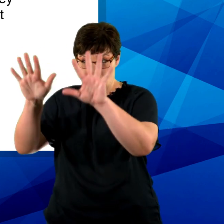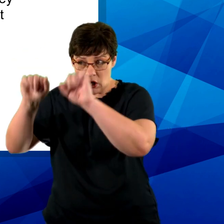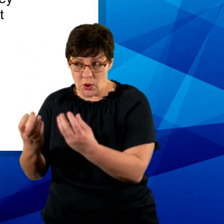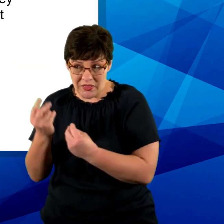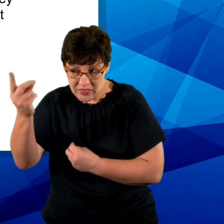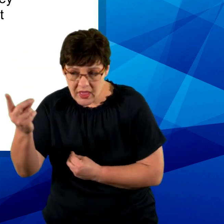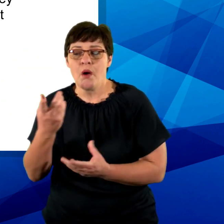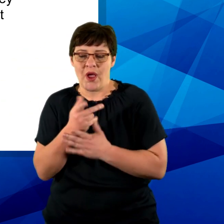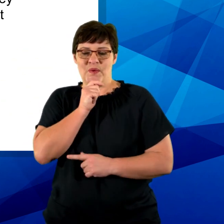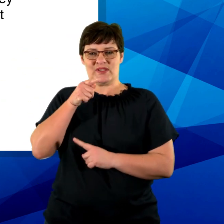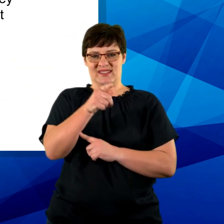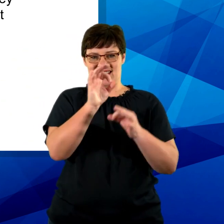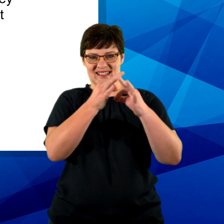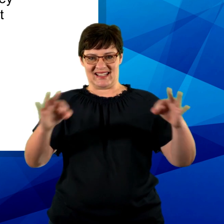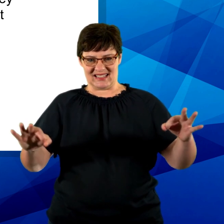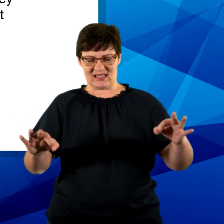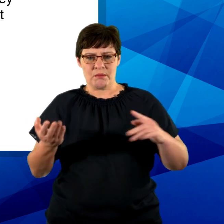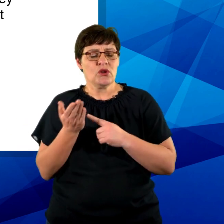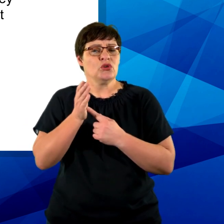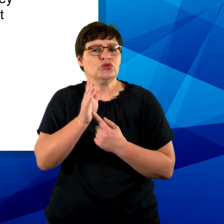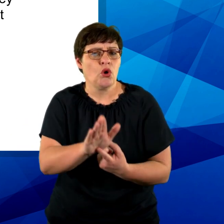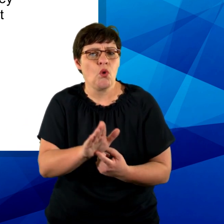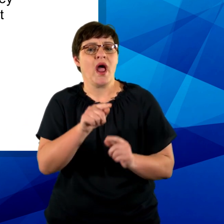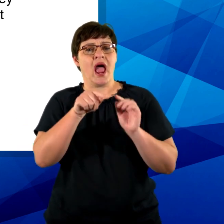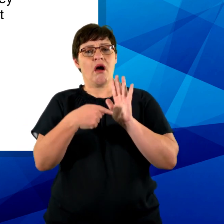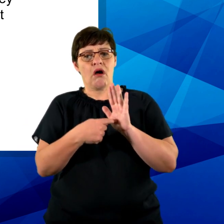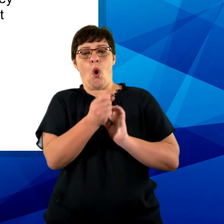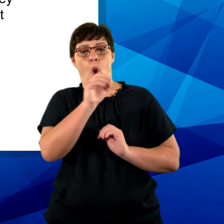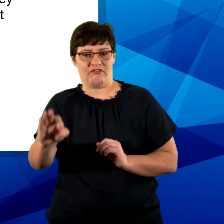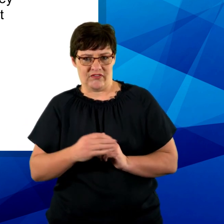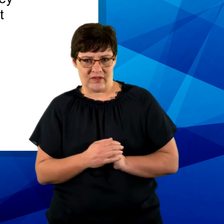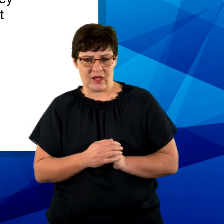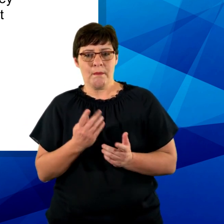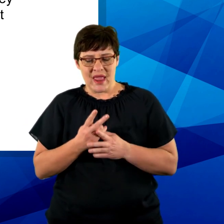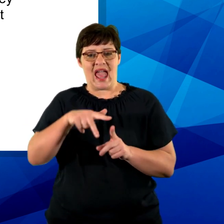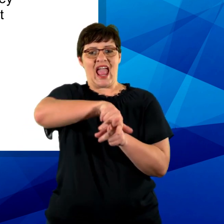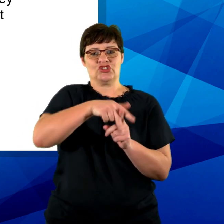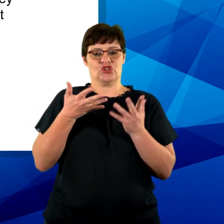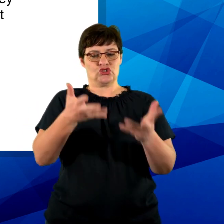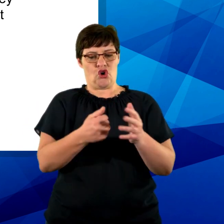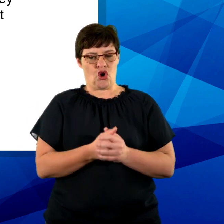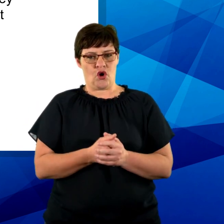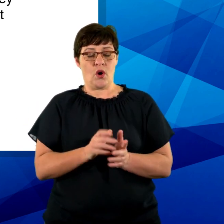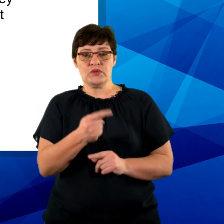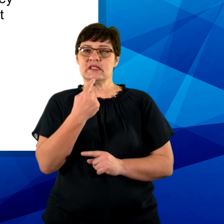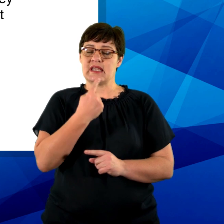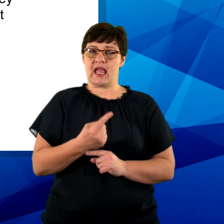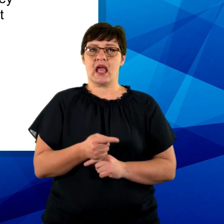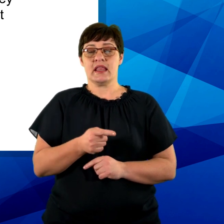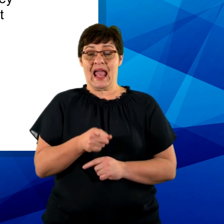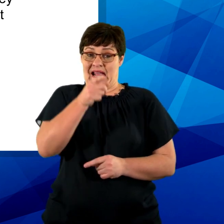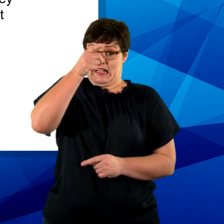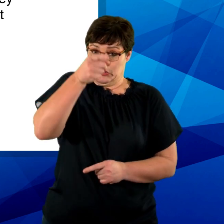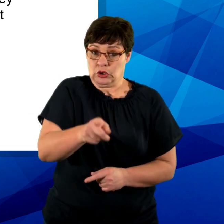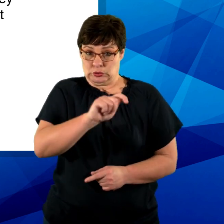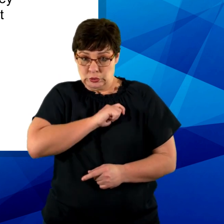disagree. This could be an indication of, is an example of hedging. Instead of stating that this is